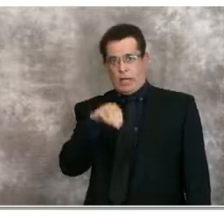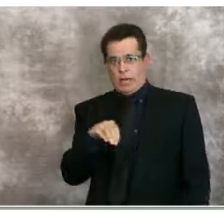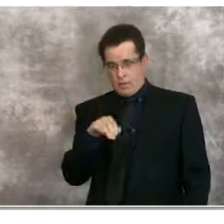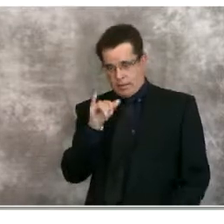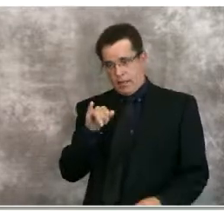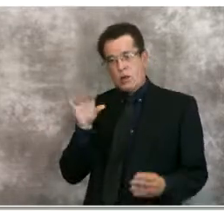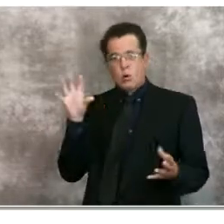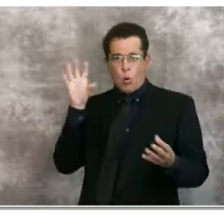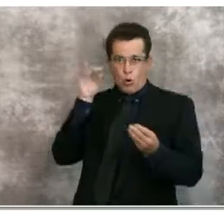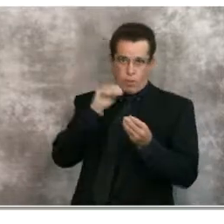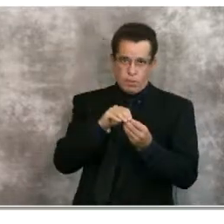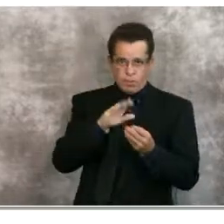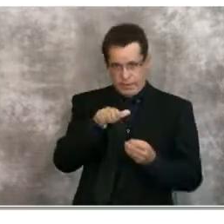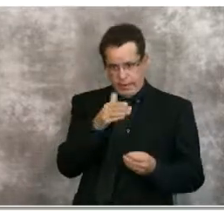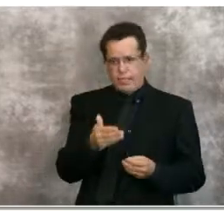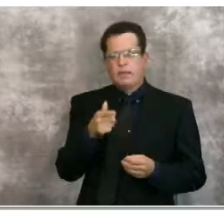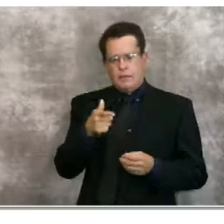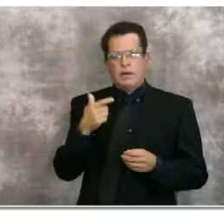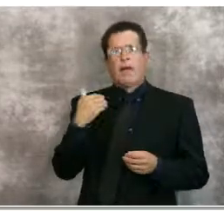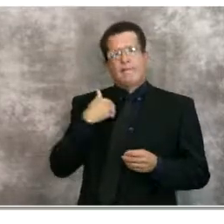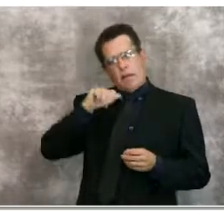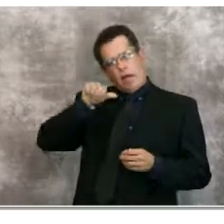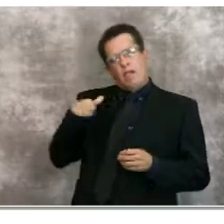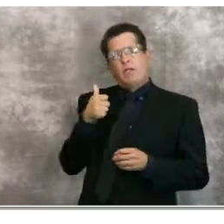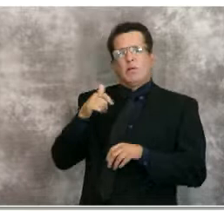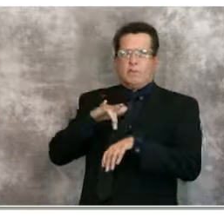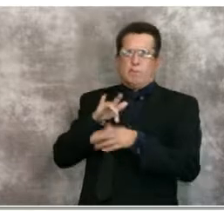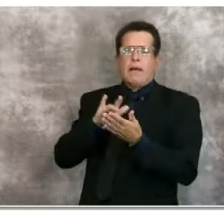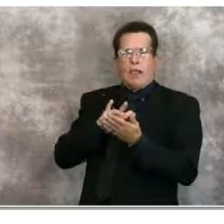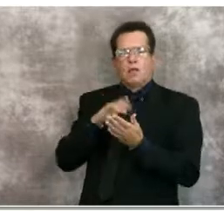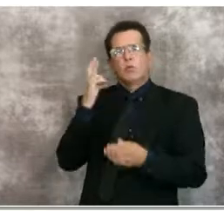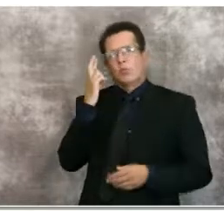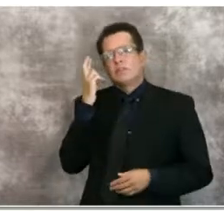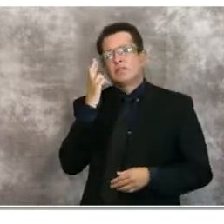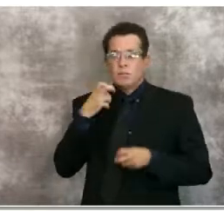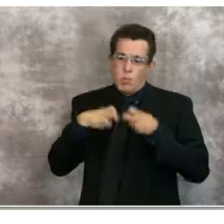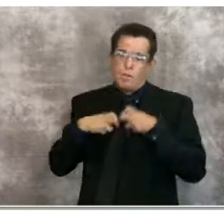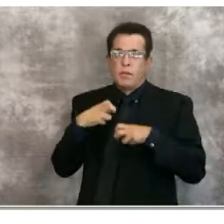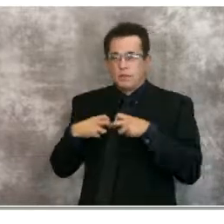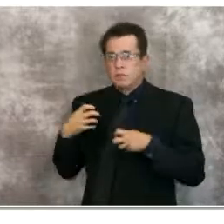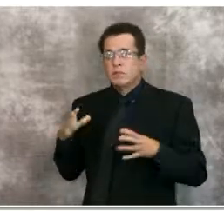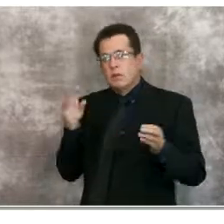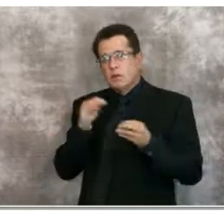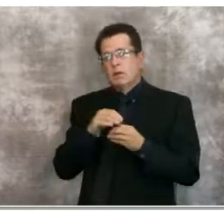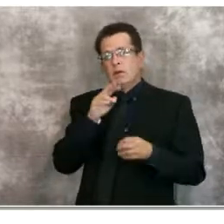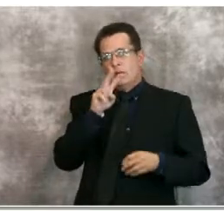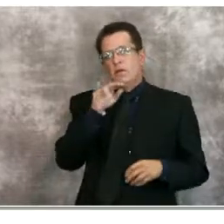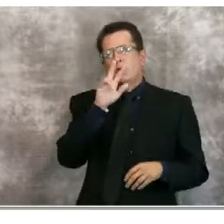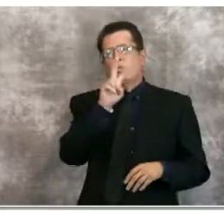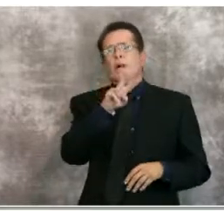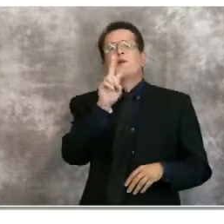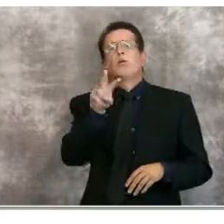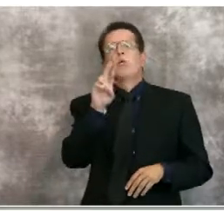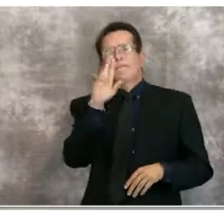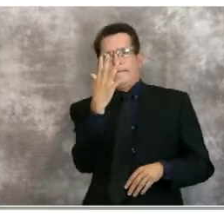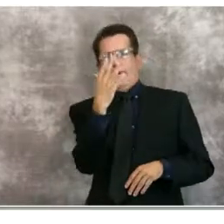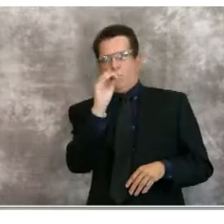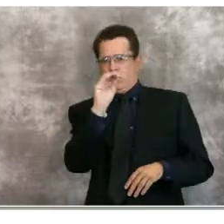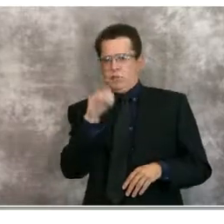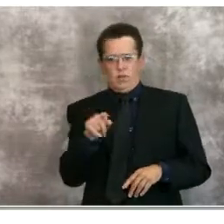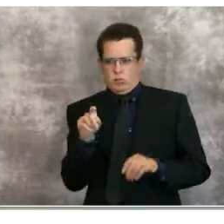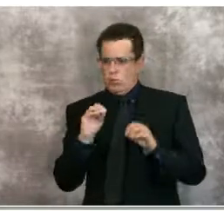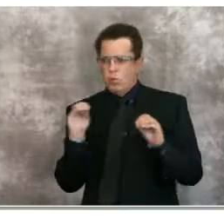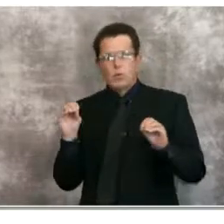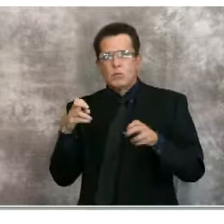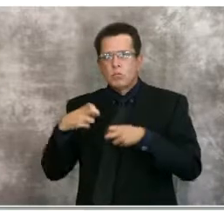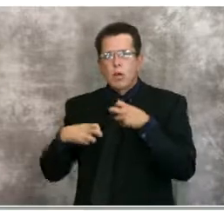total deaths had underlying medical conditions. 22, or 5% of the total deaths, had no underlying